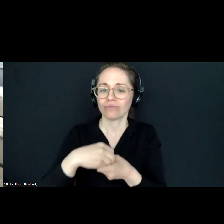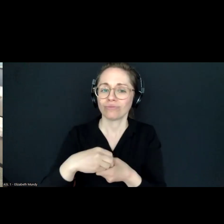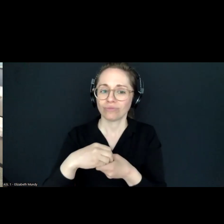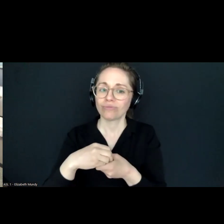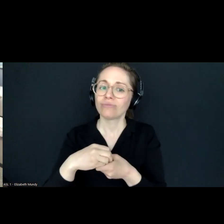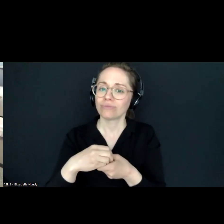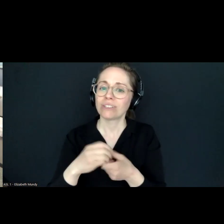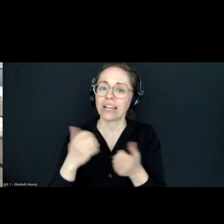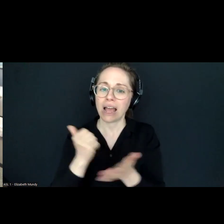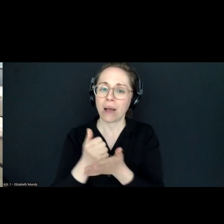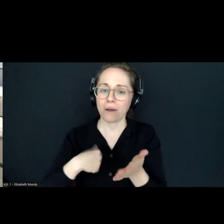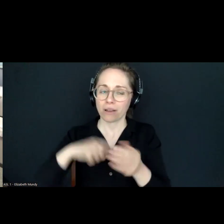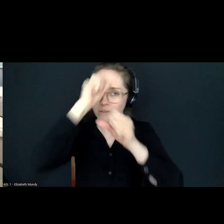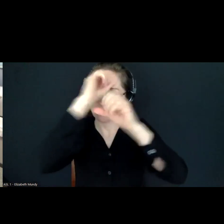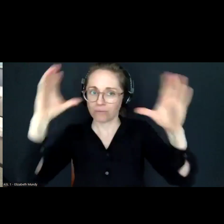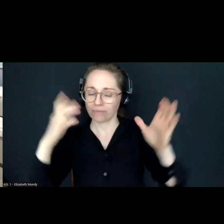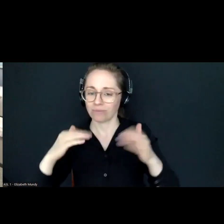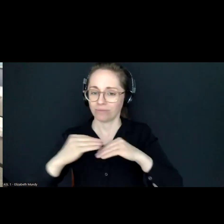these pieces.